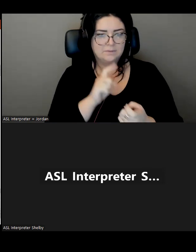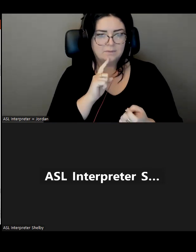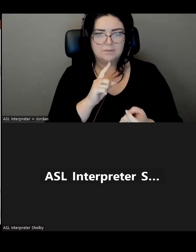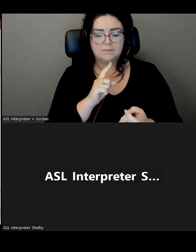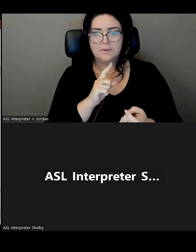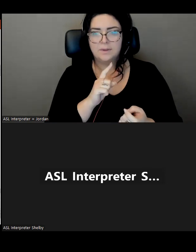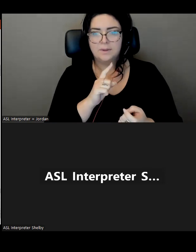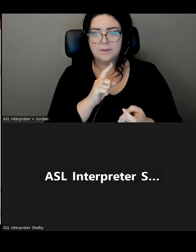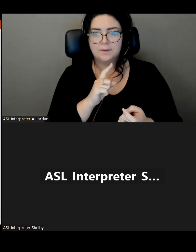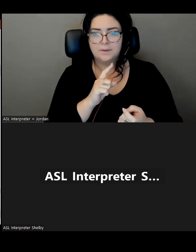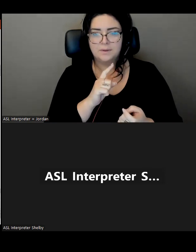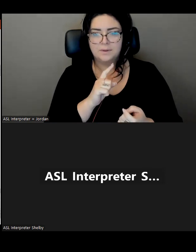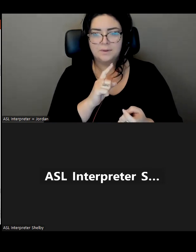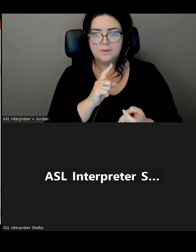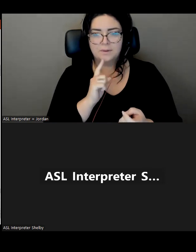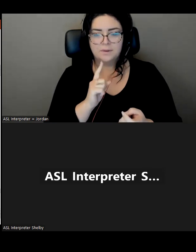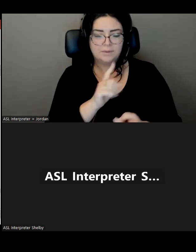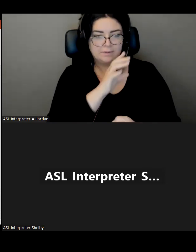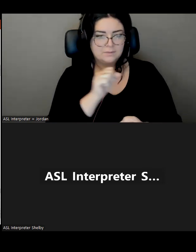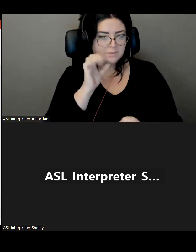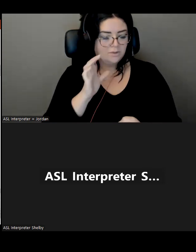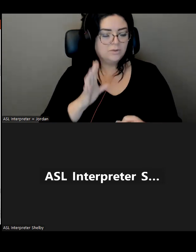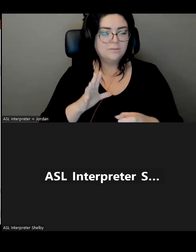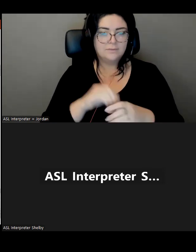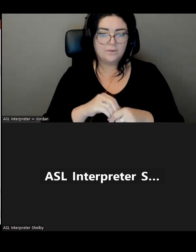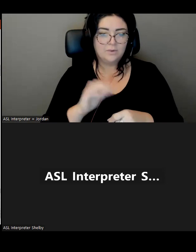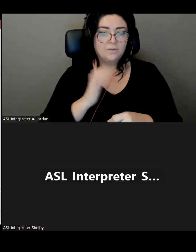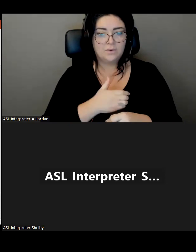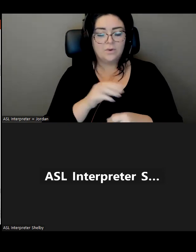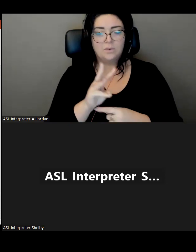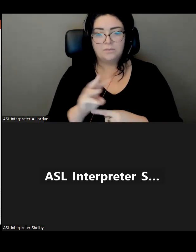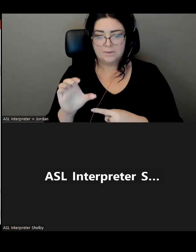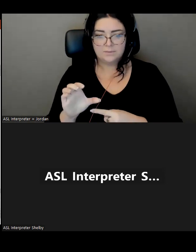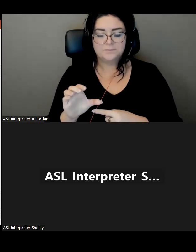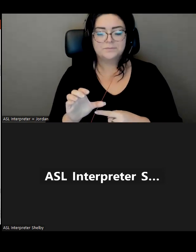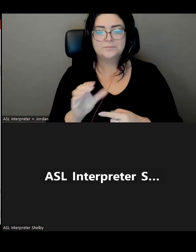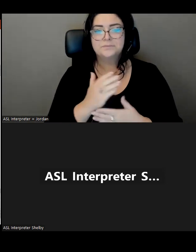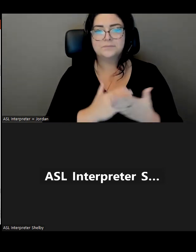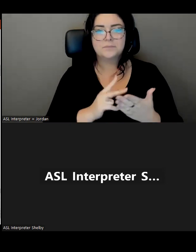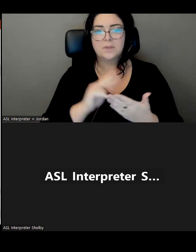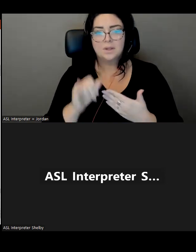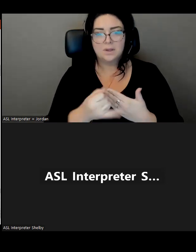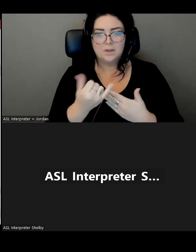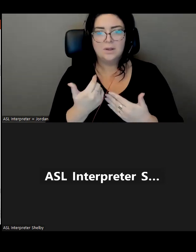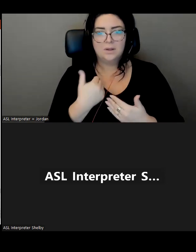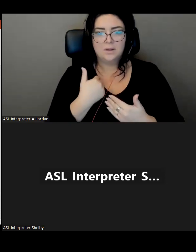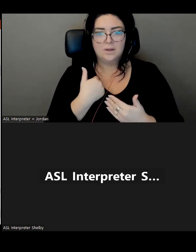that seniors have had in our coalitions and some projects in some of